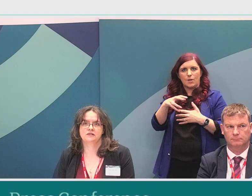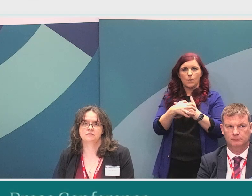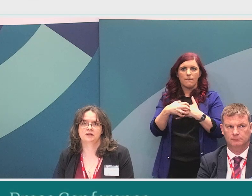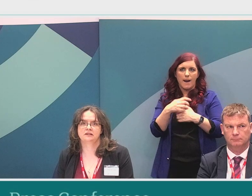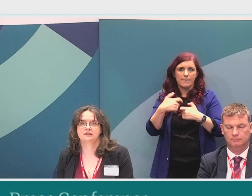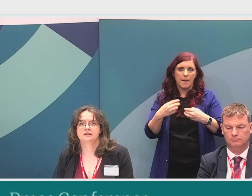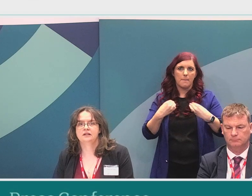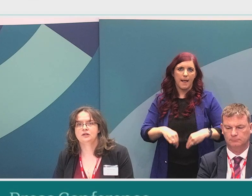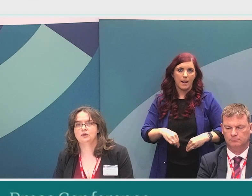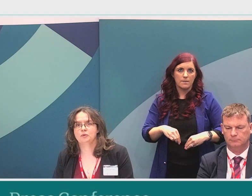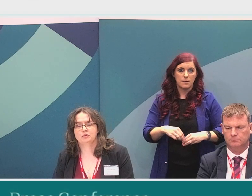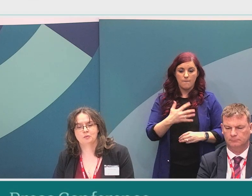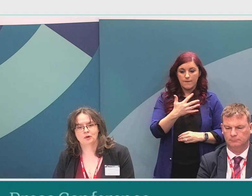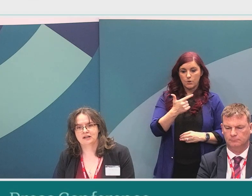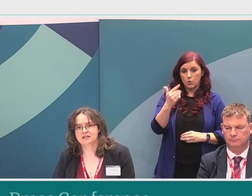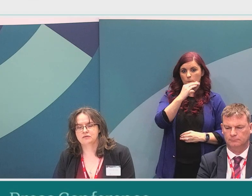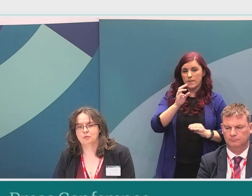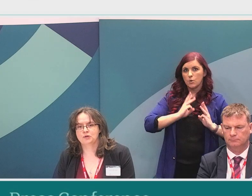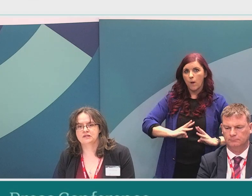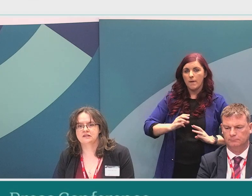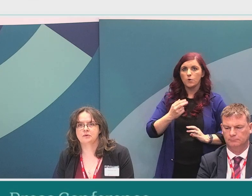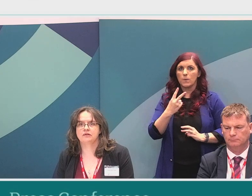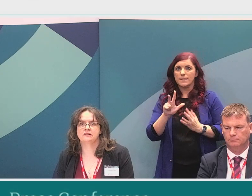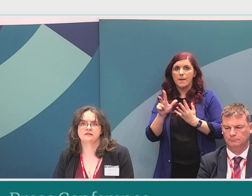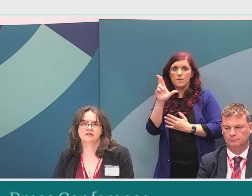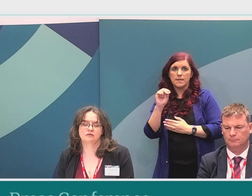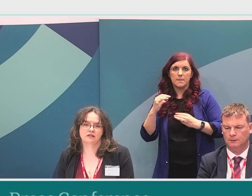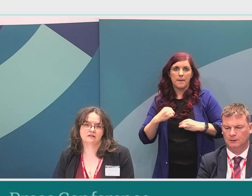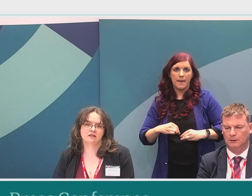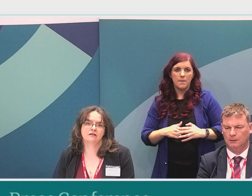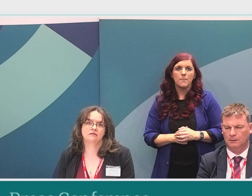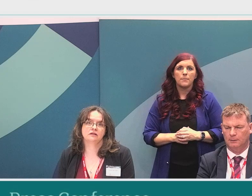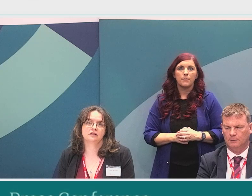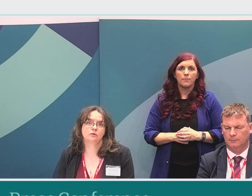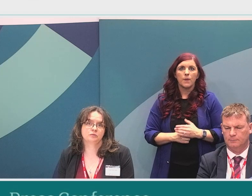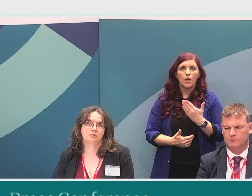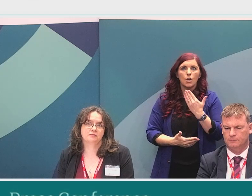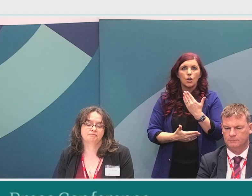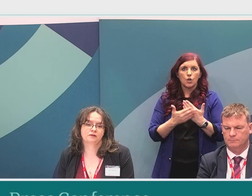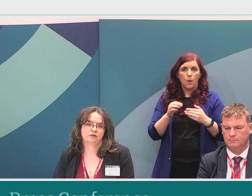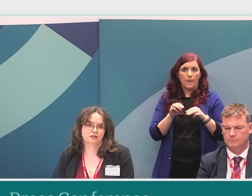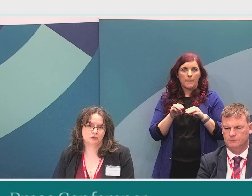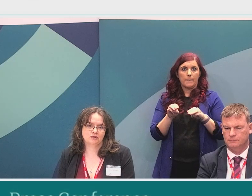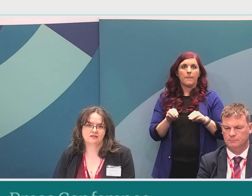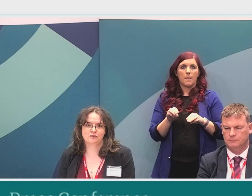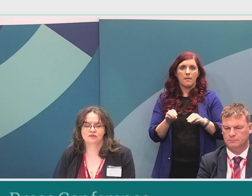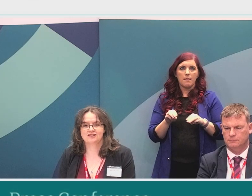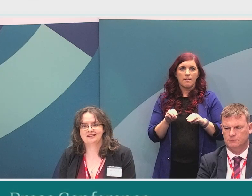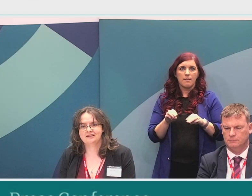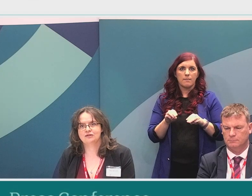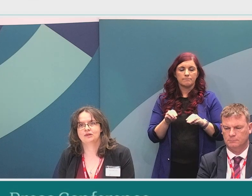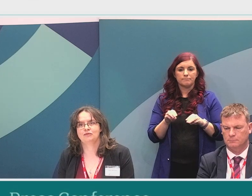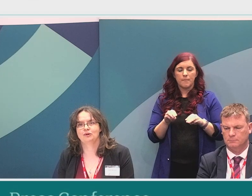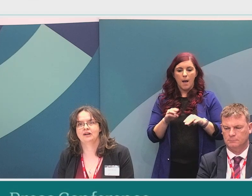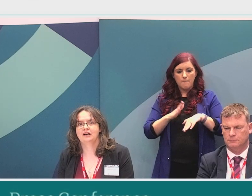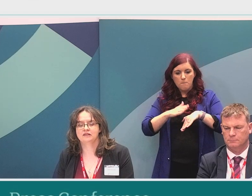28% of men. Younger people are more likely to have reported experiencing sexual violence at a higher level than older people. So 52% of those aged 18